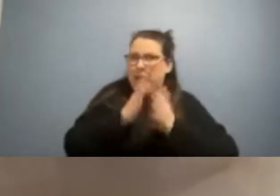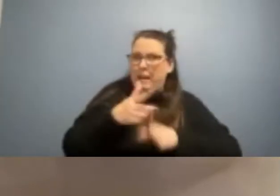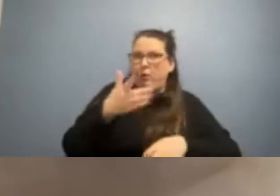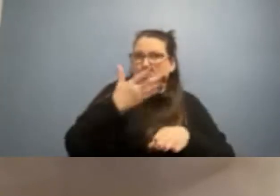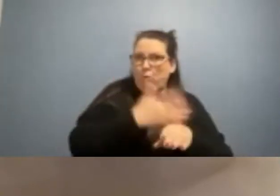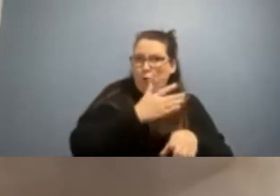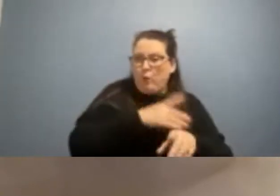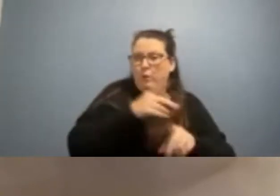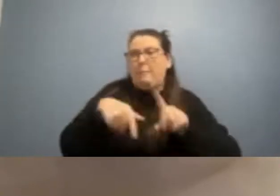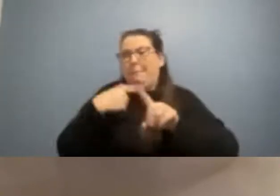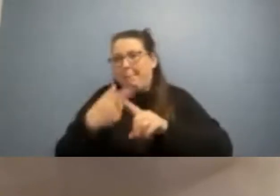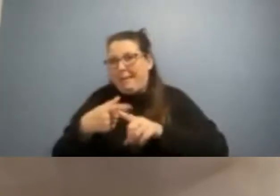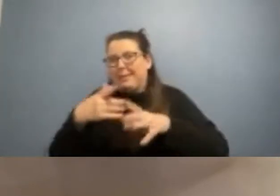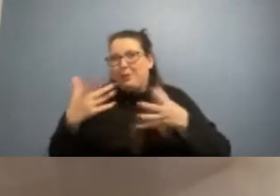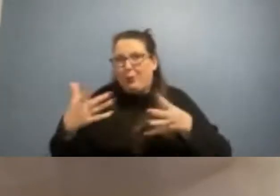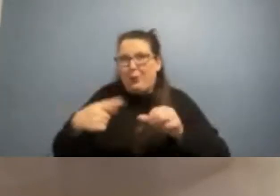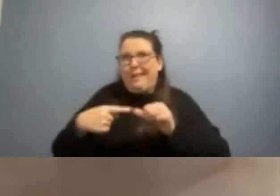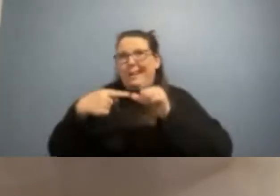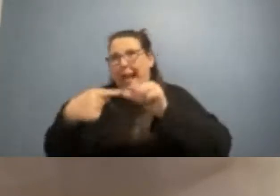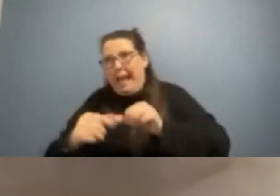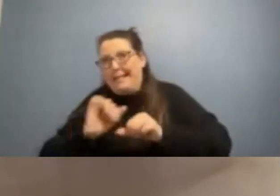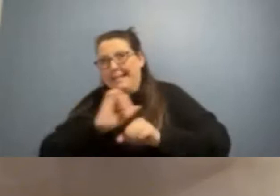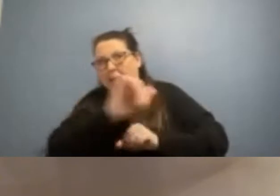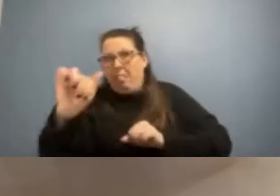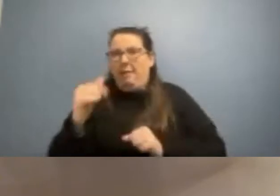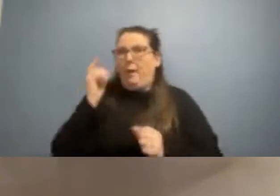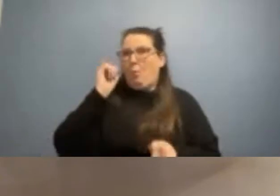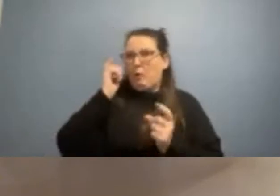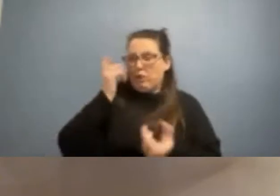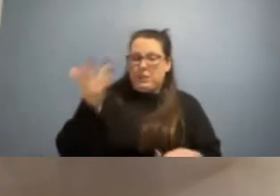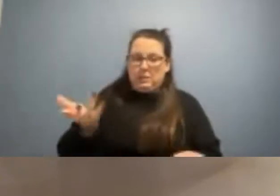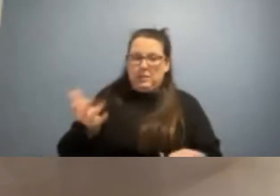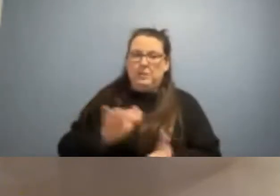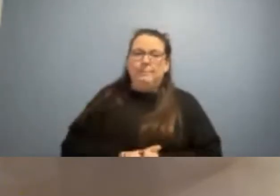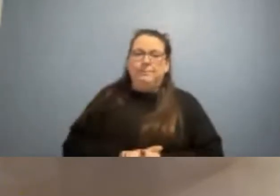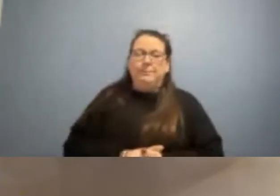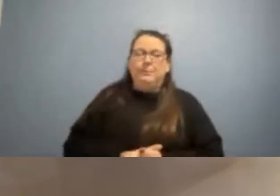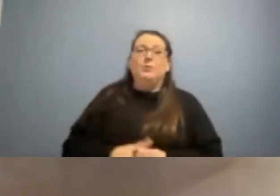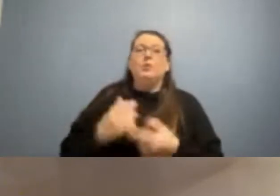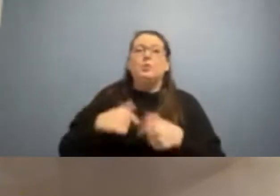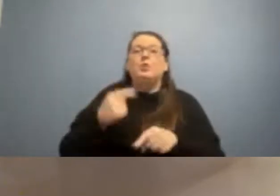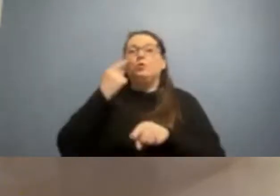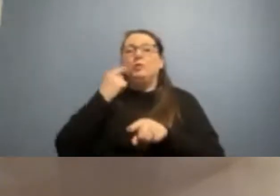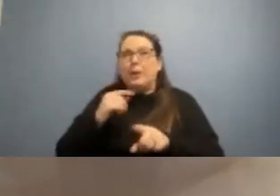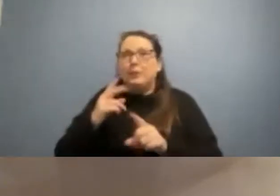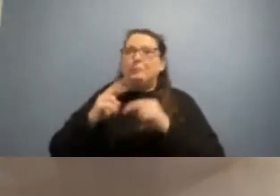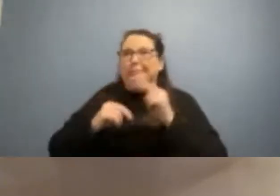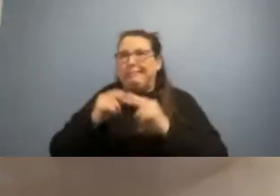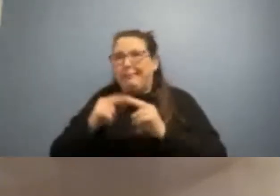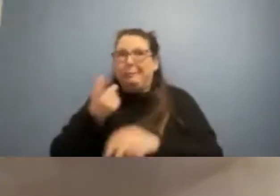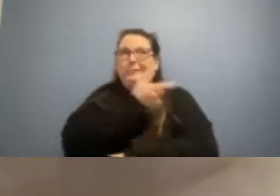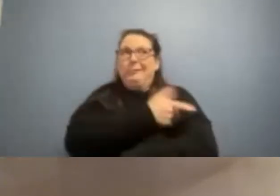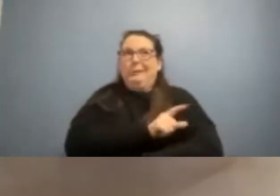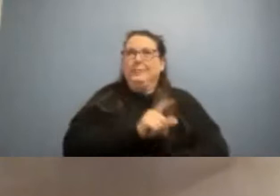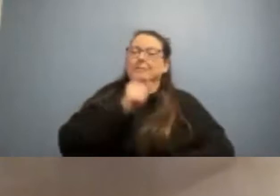out there, the myth busters that, and thereby we build confidence in the people then to go and get vaccinated. We're also following